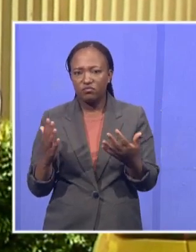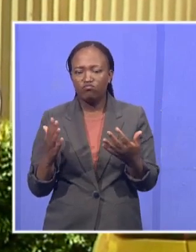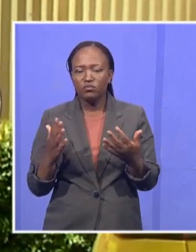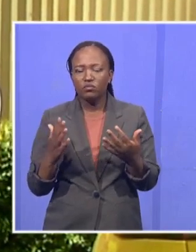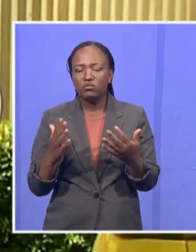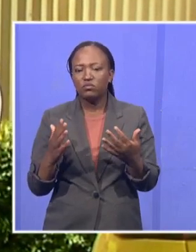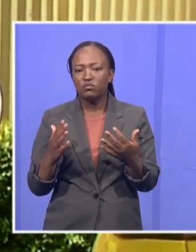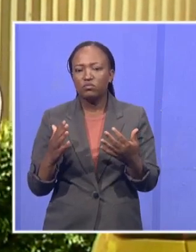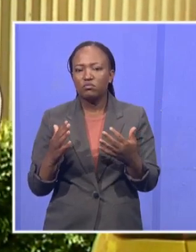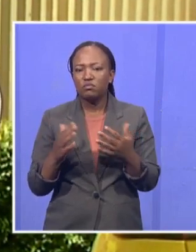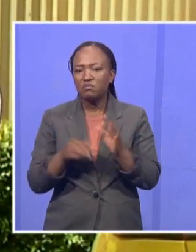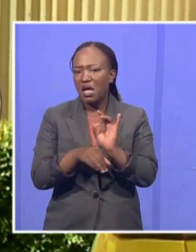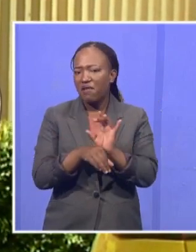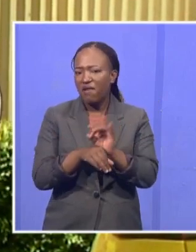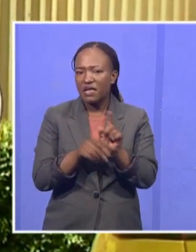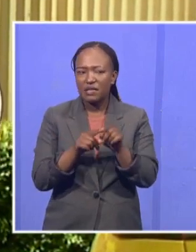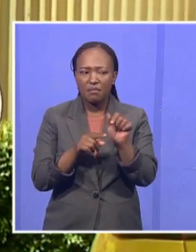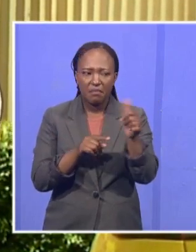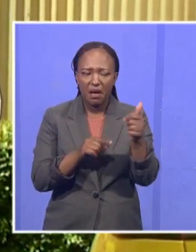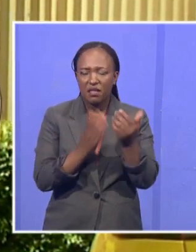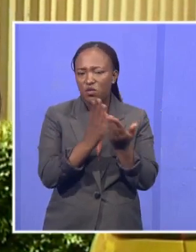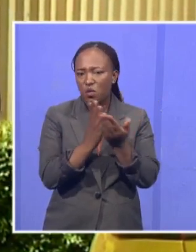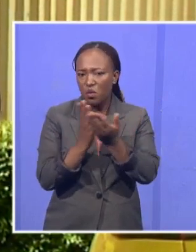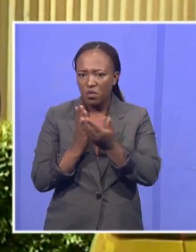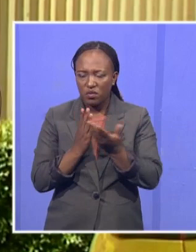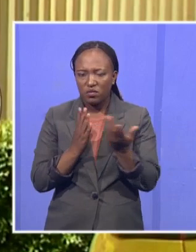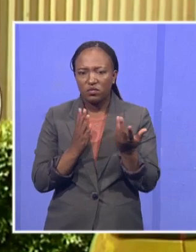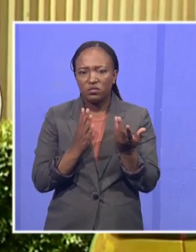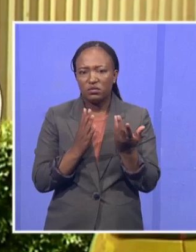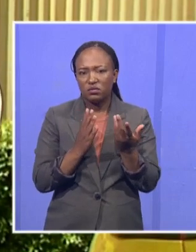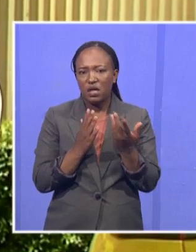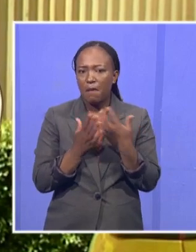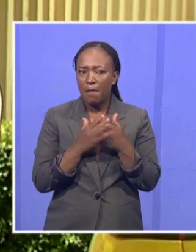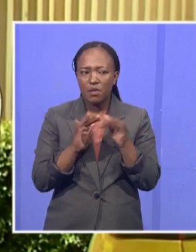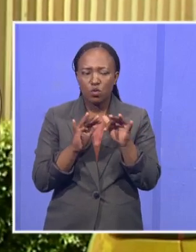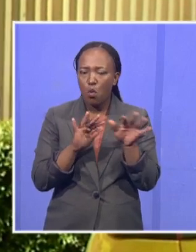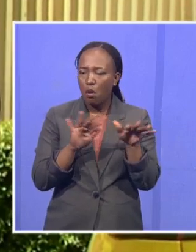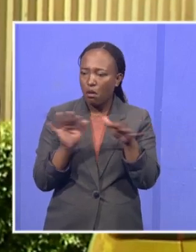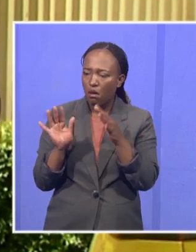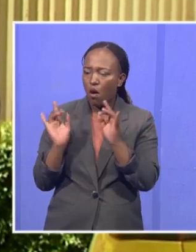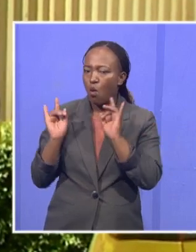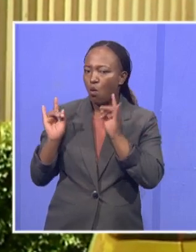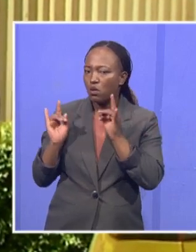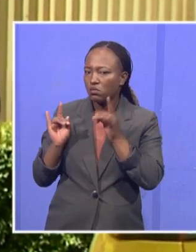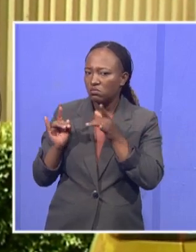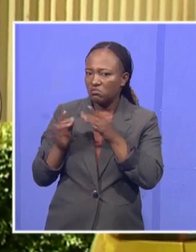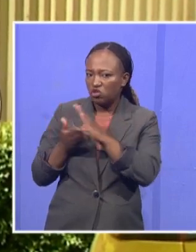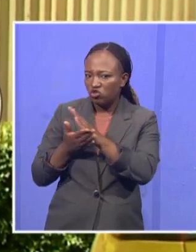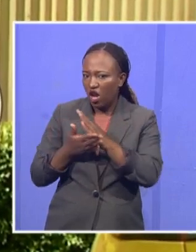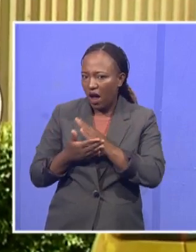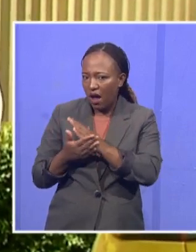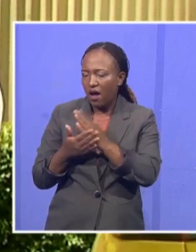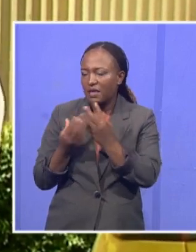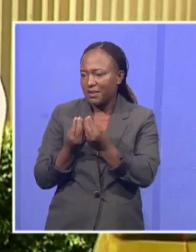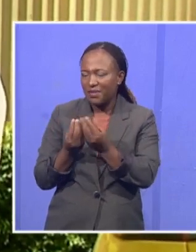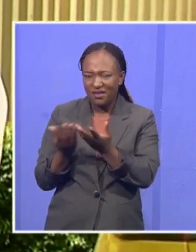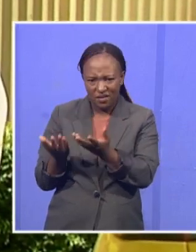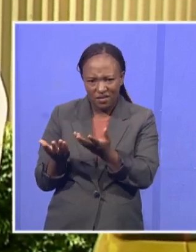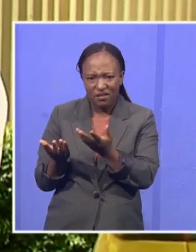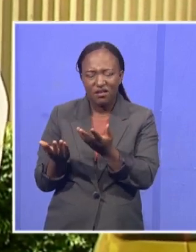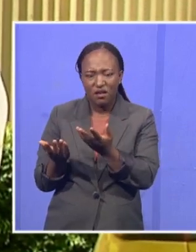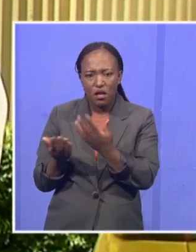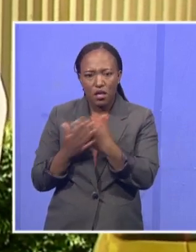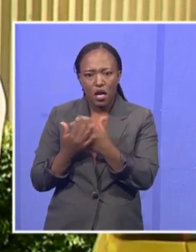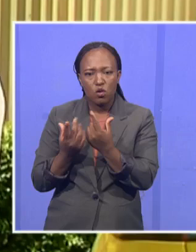advice, inspiration to other schools out there who might be watching. Maybe you can share some pearls of wisdom as to what they